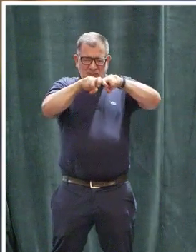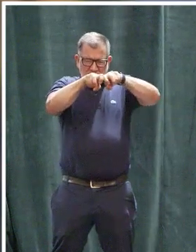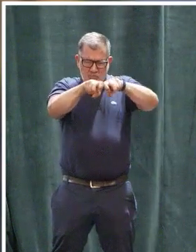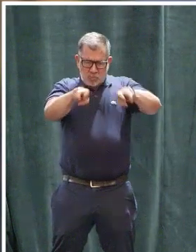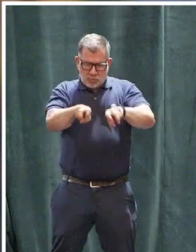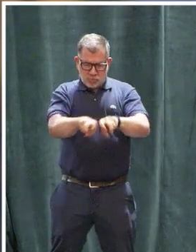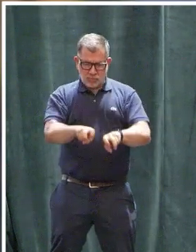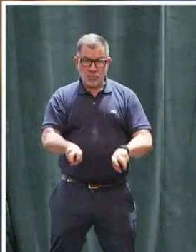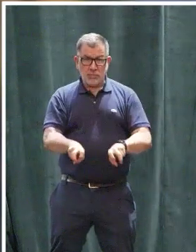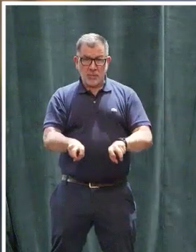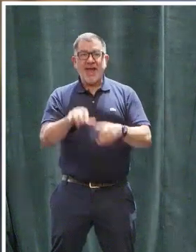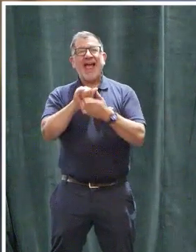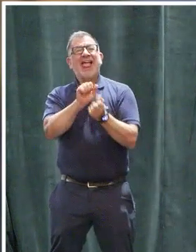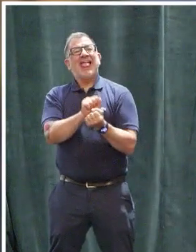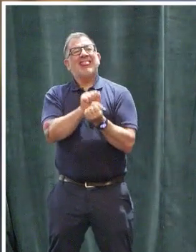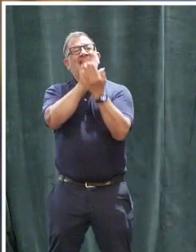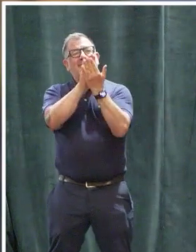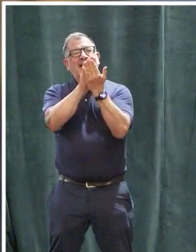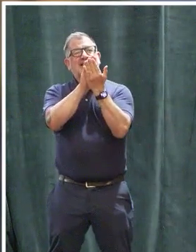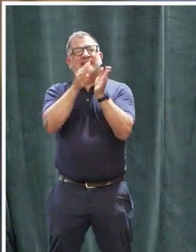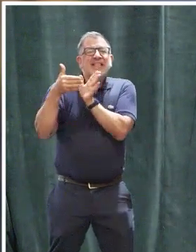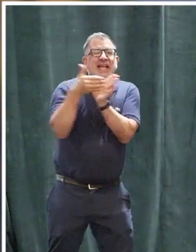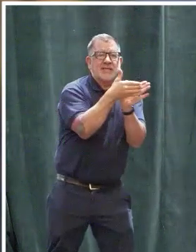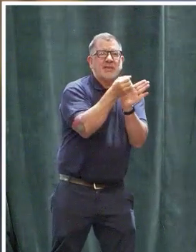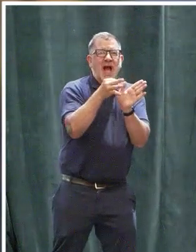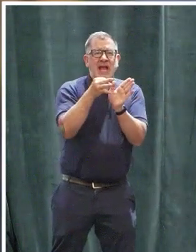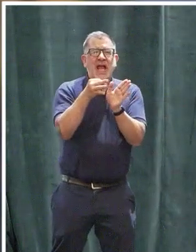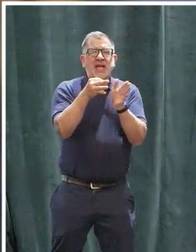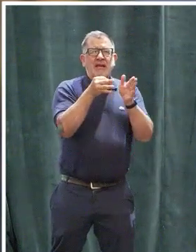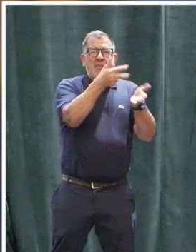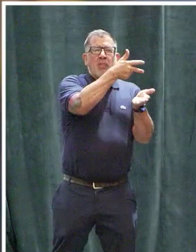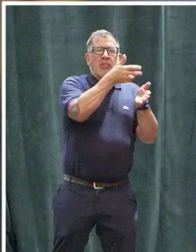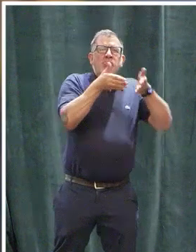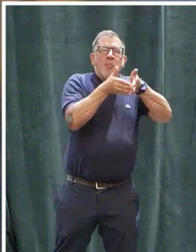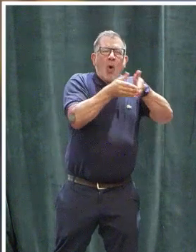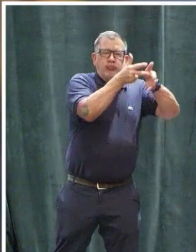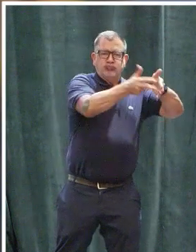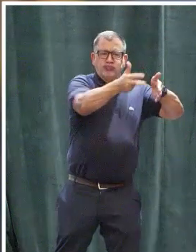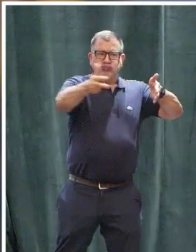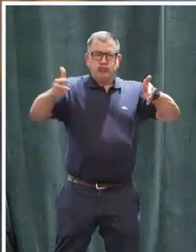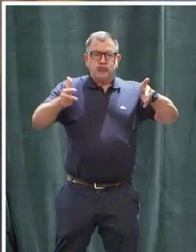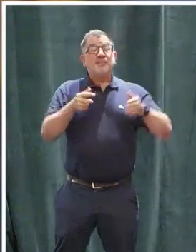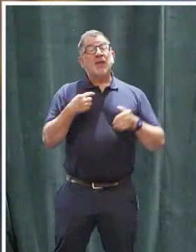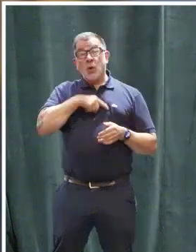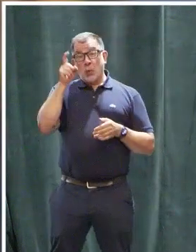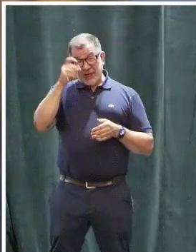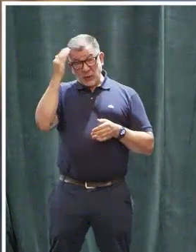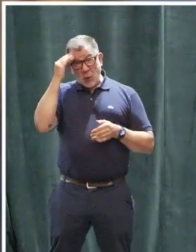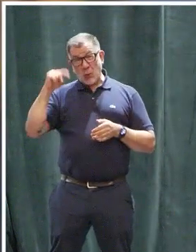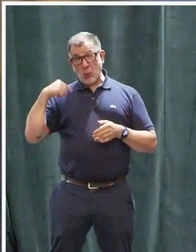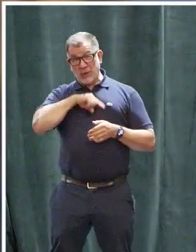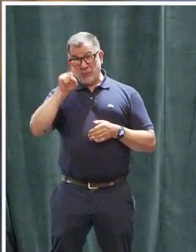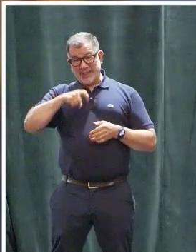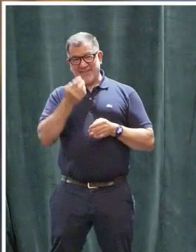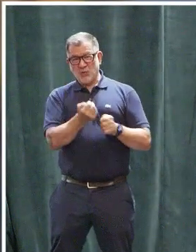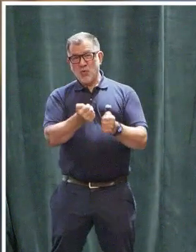that faces the Esplanade and the marina. And the idea behind this was that we knew that we had to remove trees in this area in